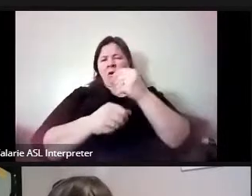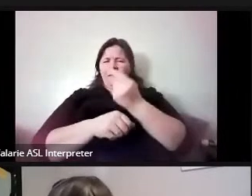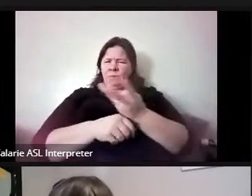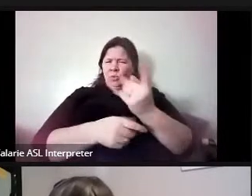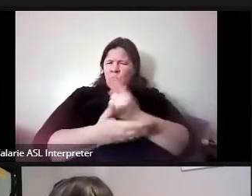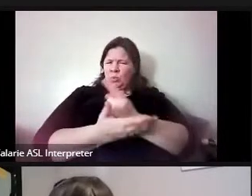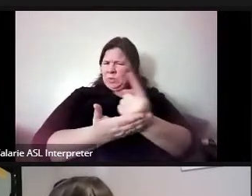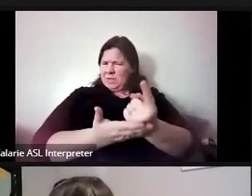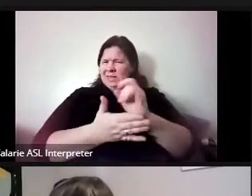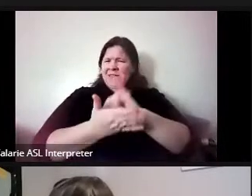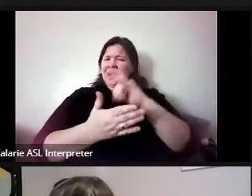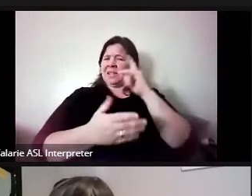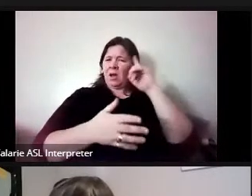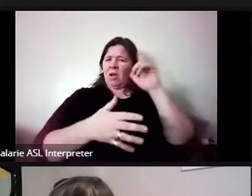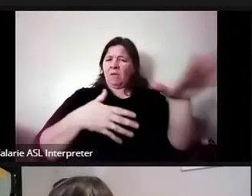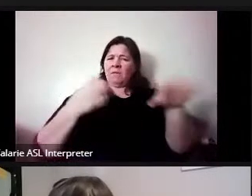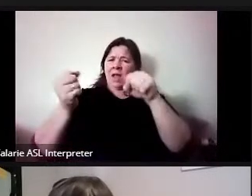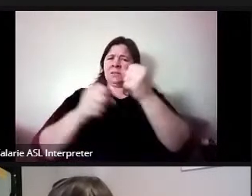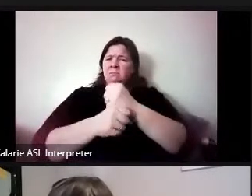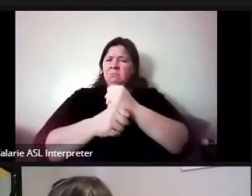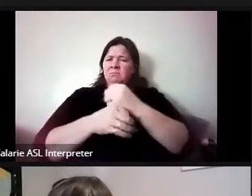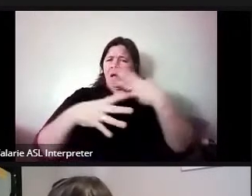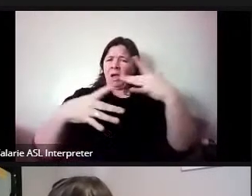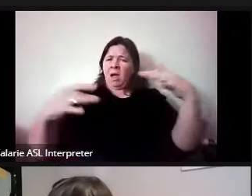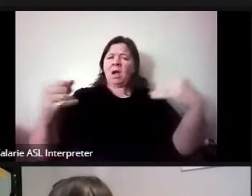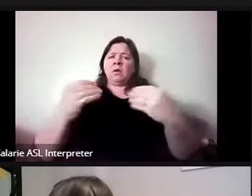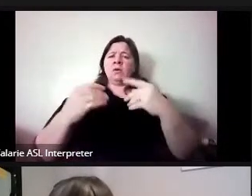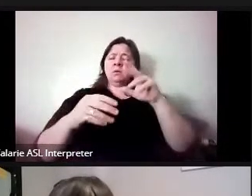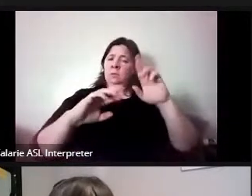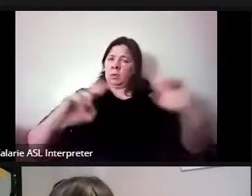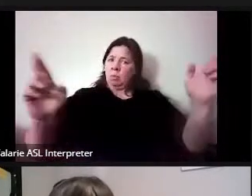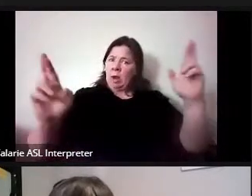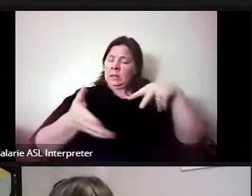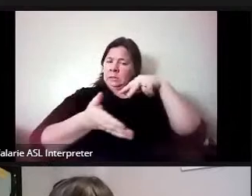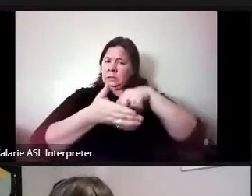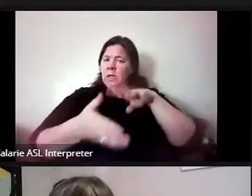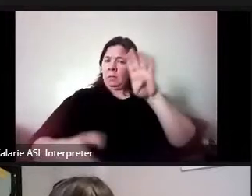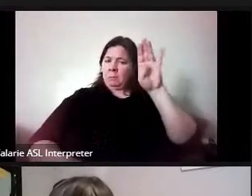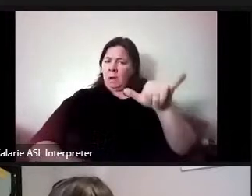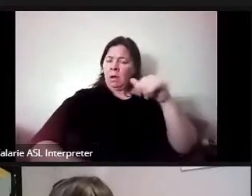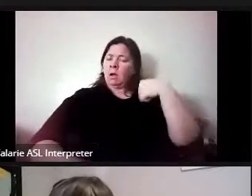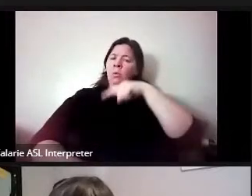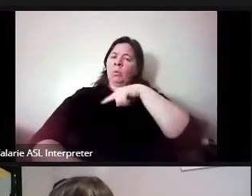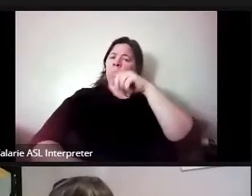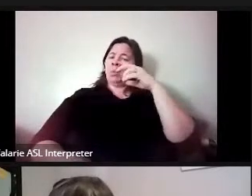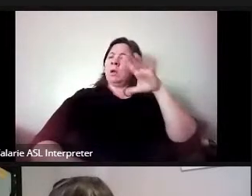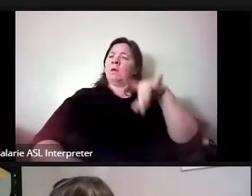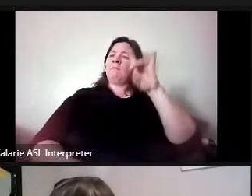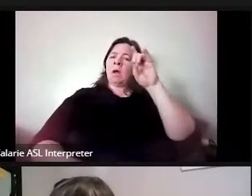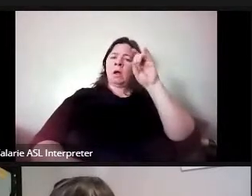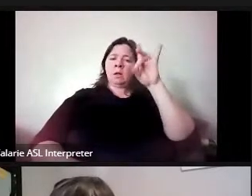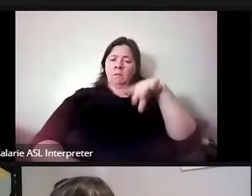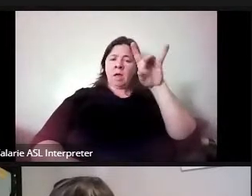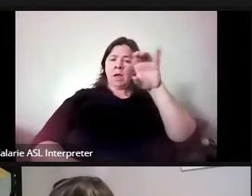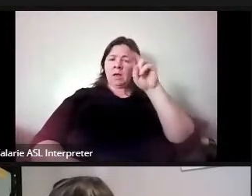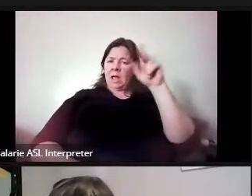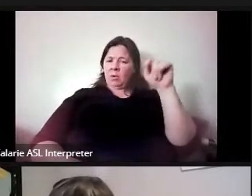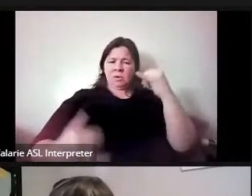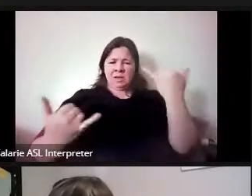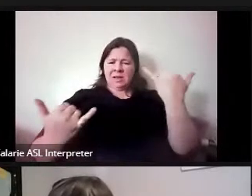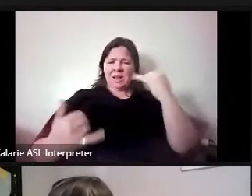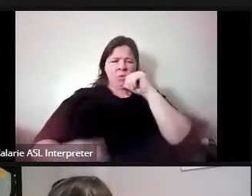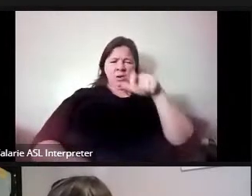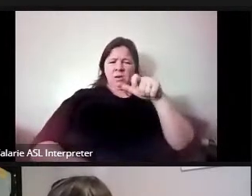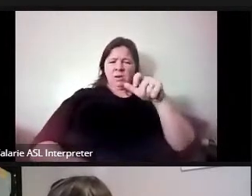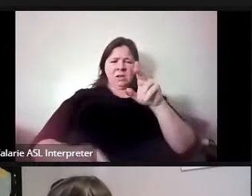mean, that's how fast this is moving. So stay ready, stand by. We'll all find out. But right now, no, you go there, you can't